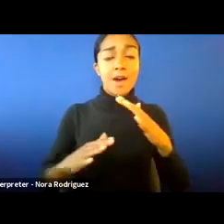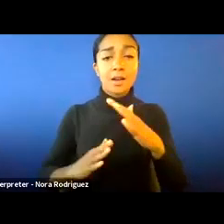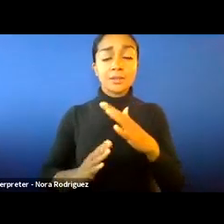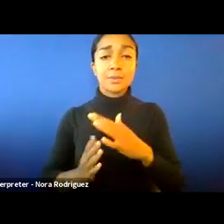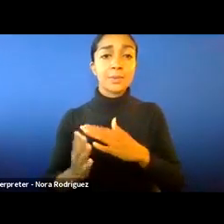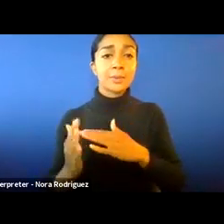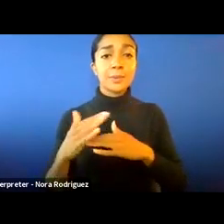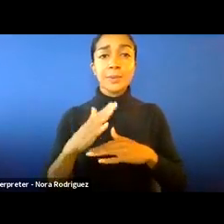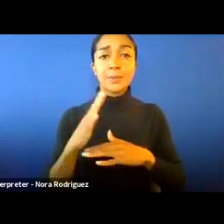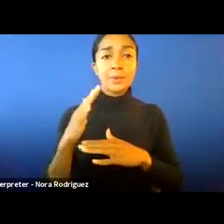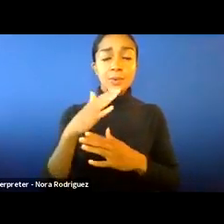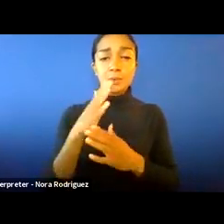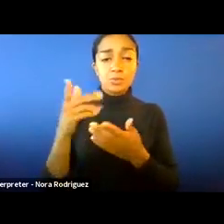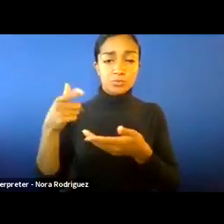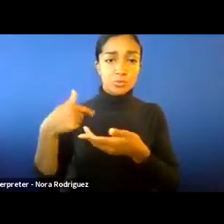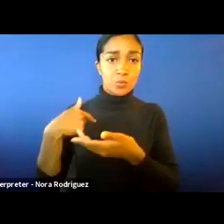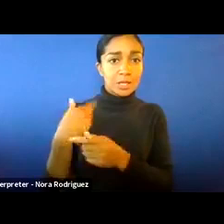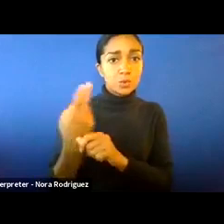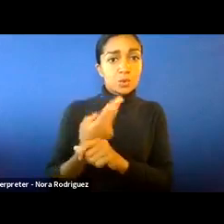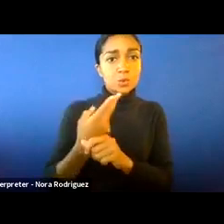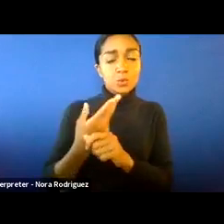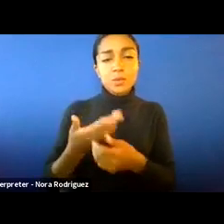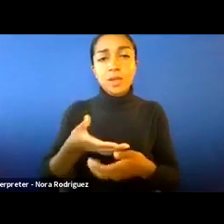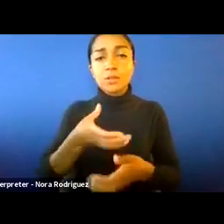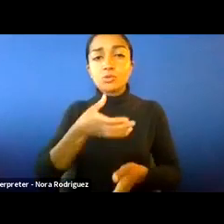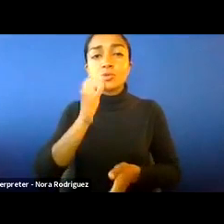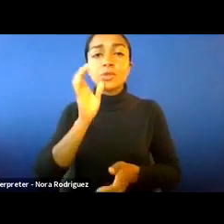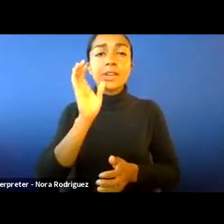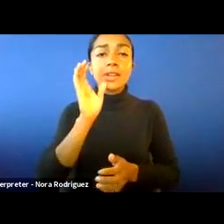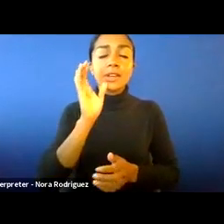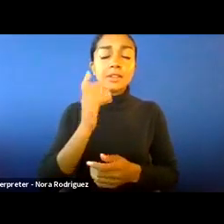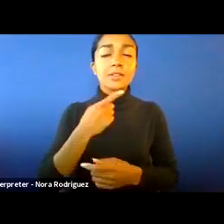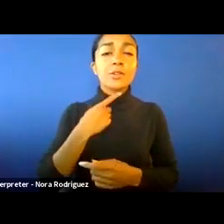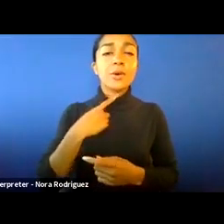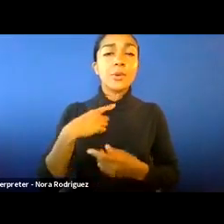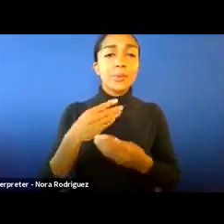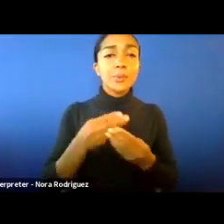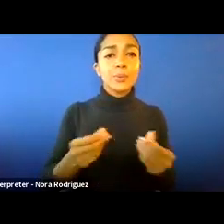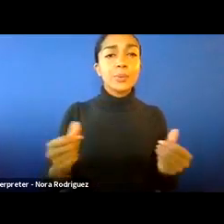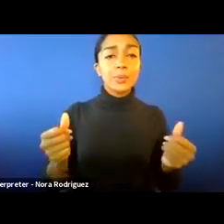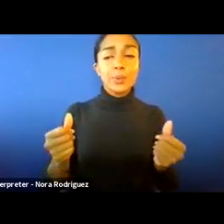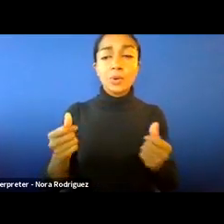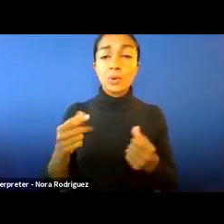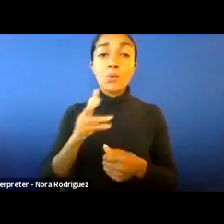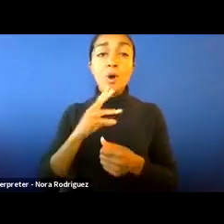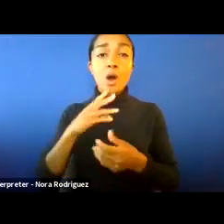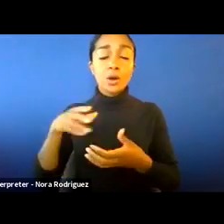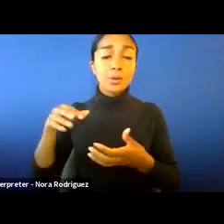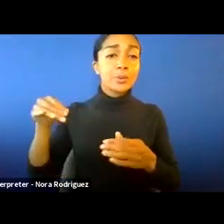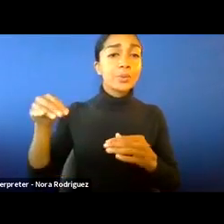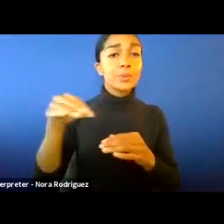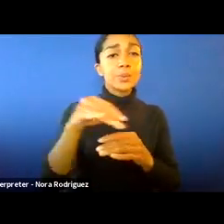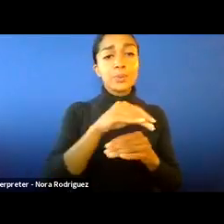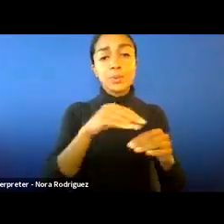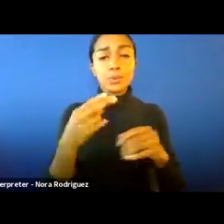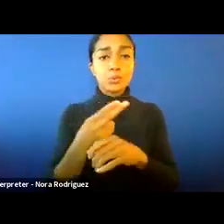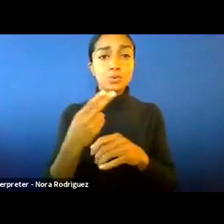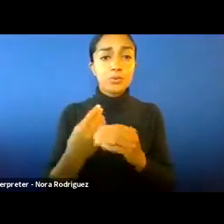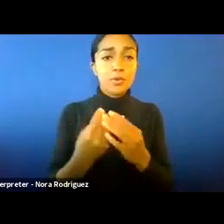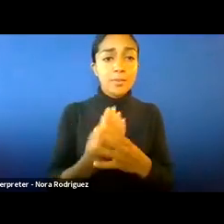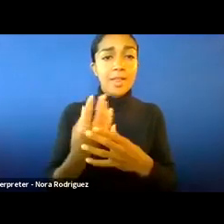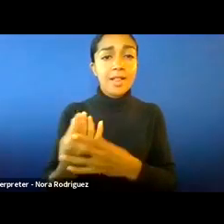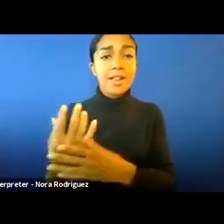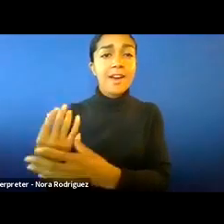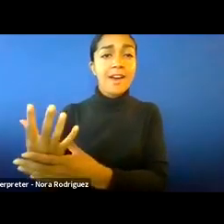so that we can quench our thirst, so that we can water our crops, so that we have tears to